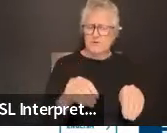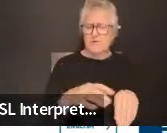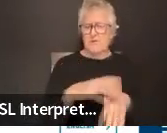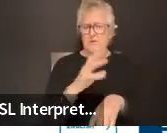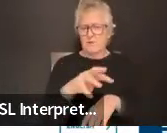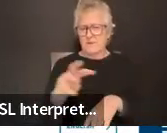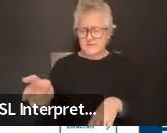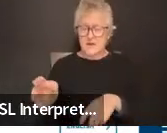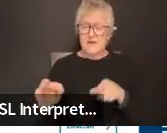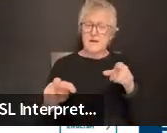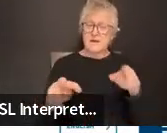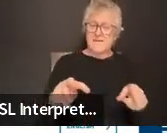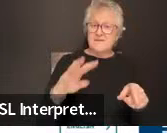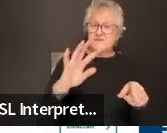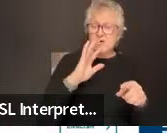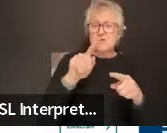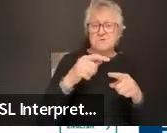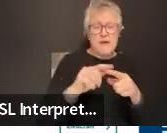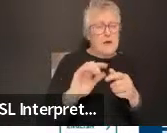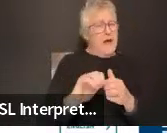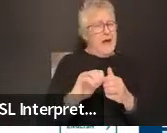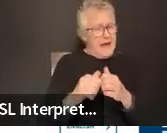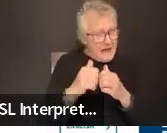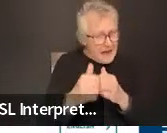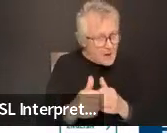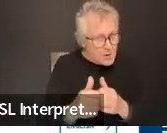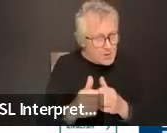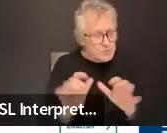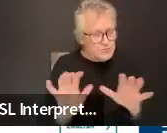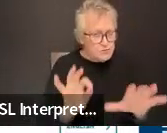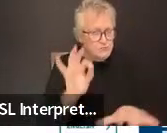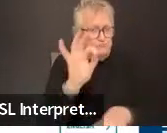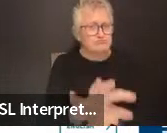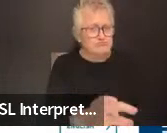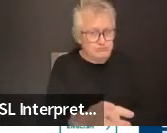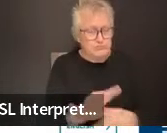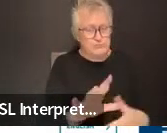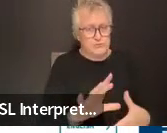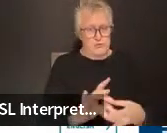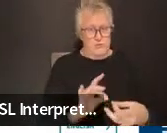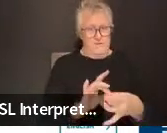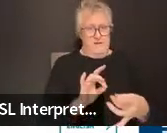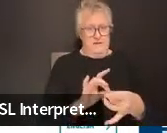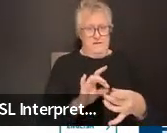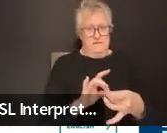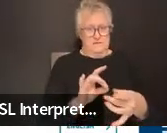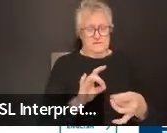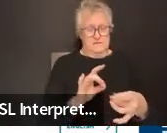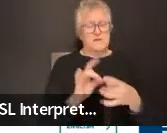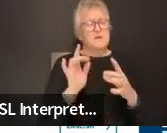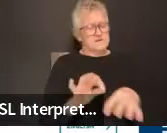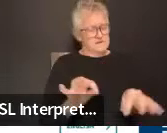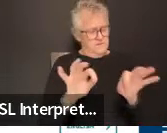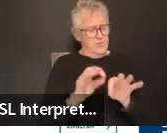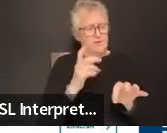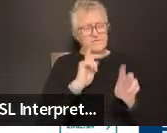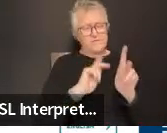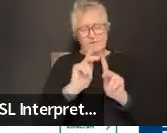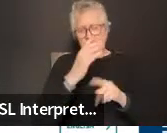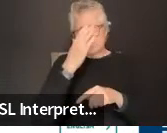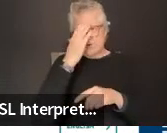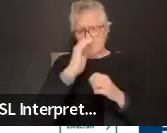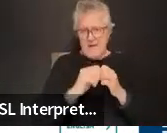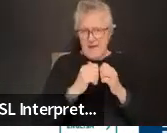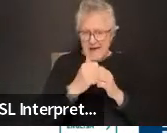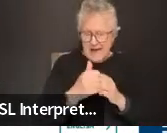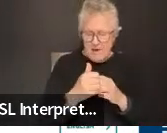how to comment. It's important for folks to know how to comment, how to actually access the document to read